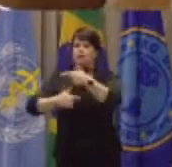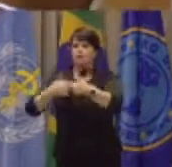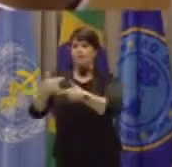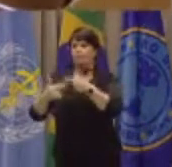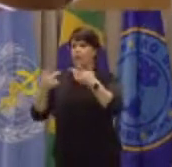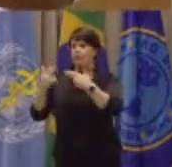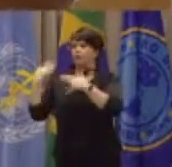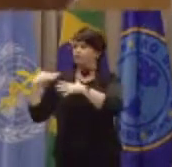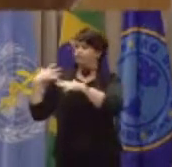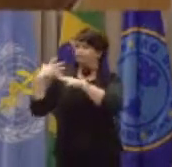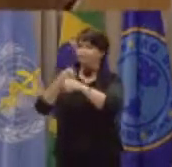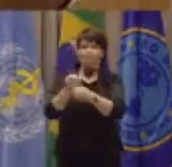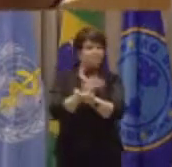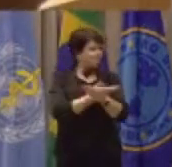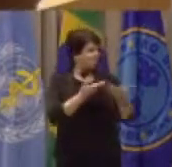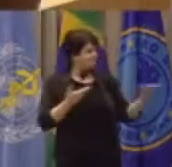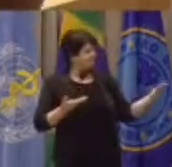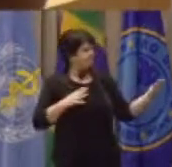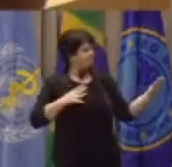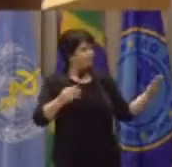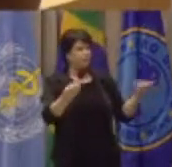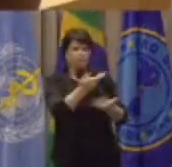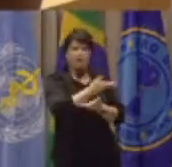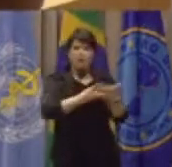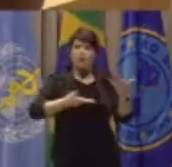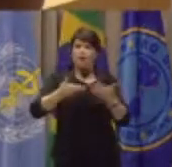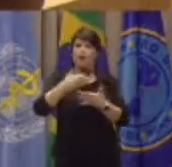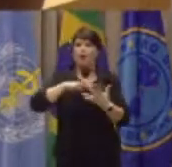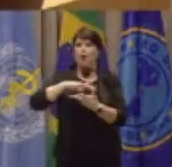this process, and